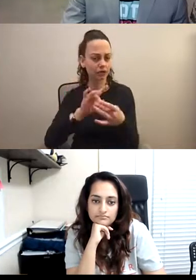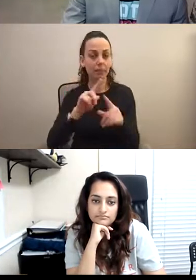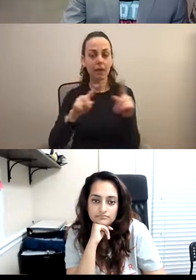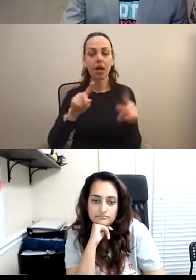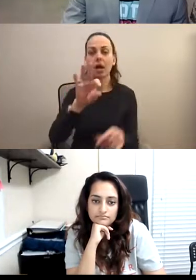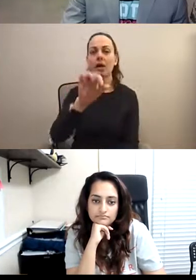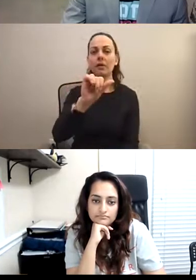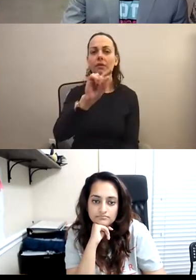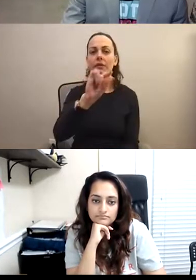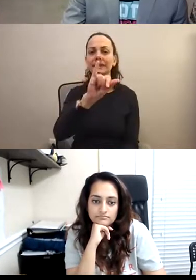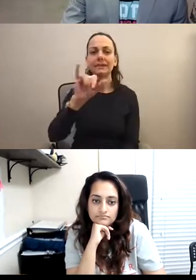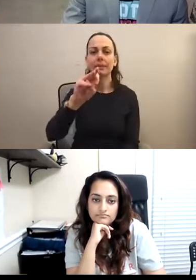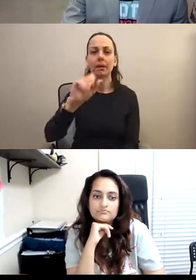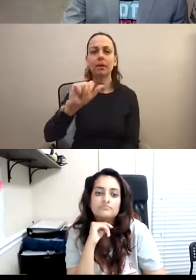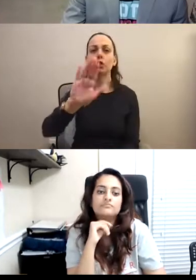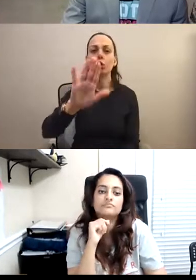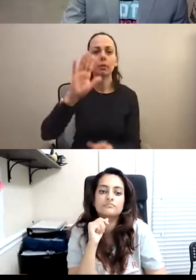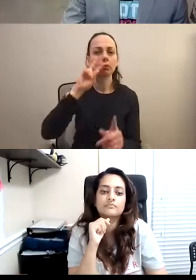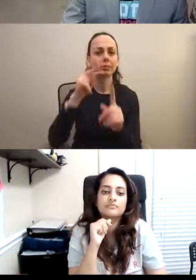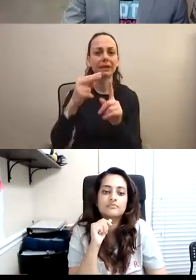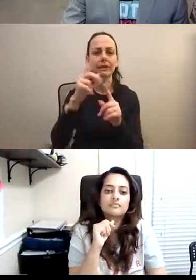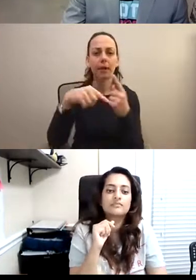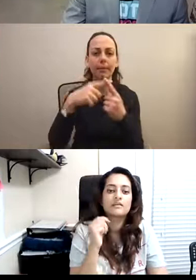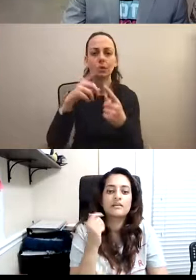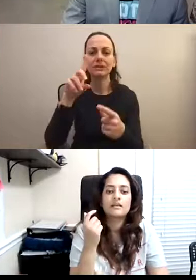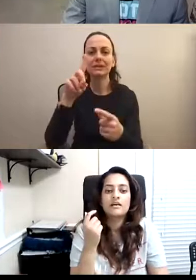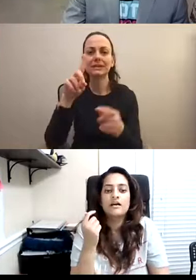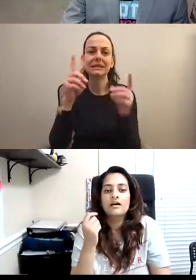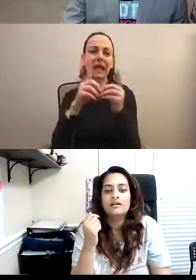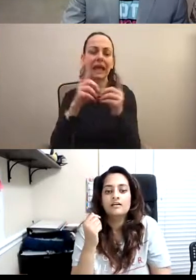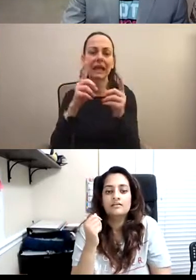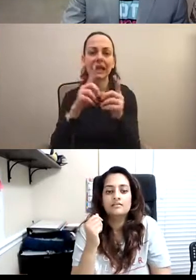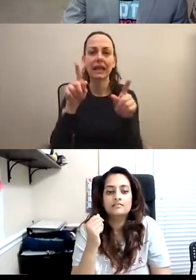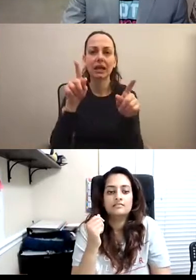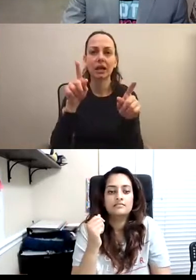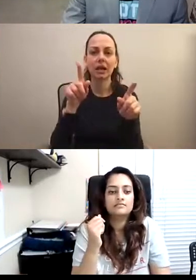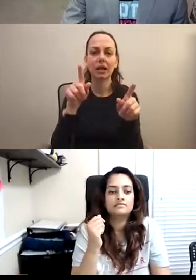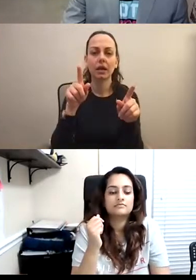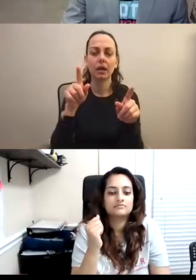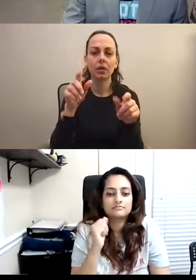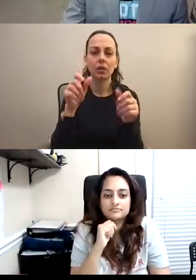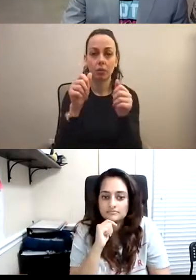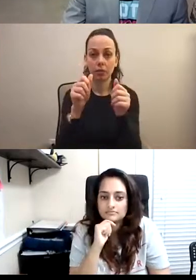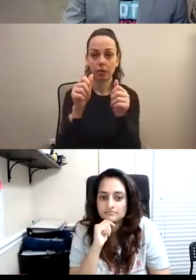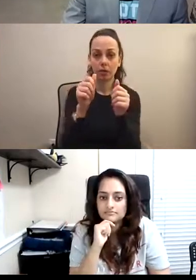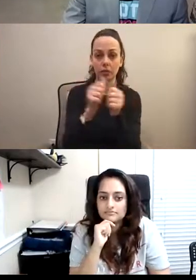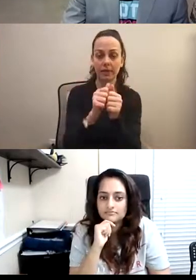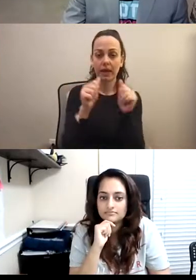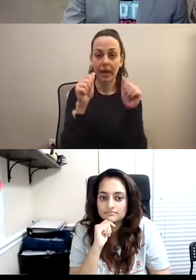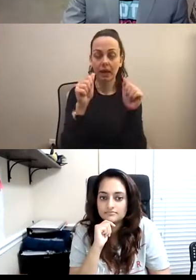Fatima's perspective on dating as an interable couple or as both